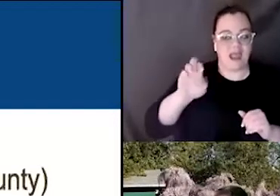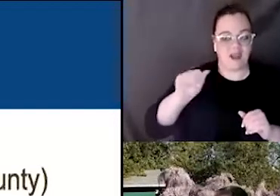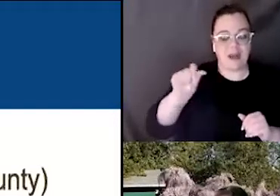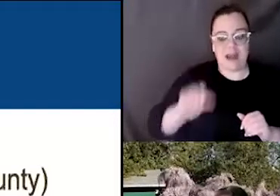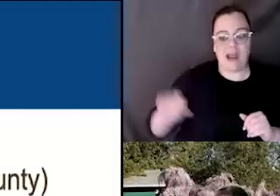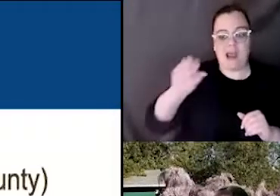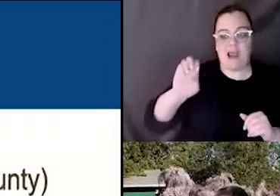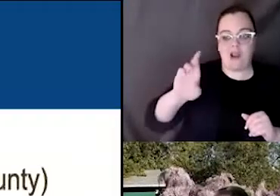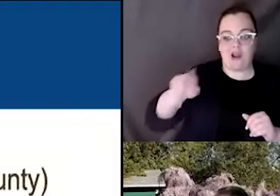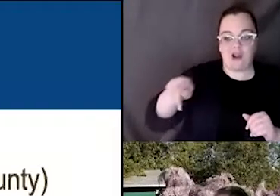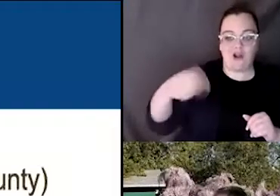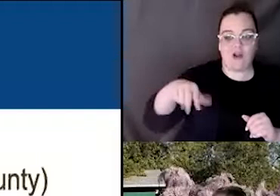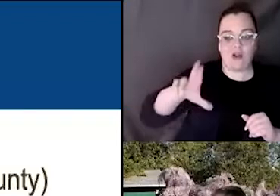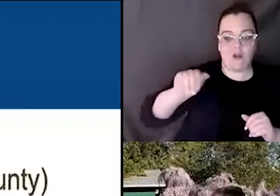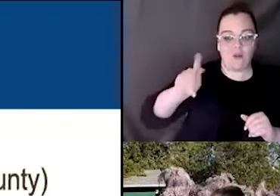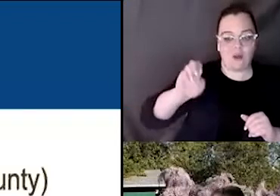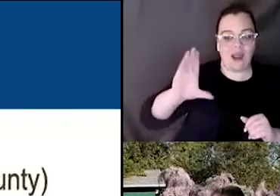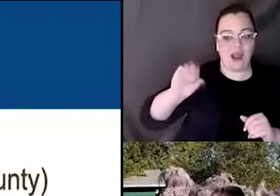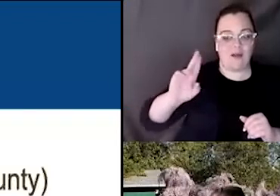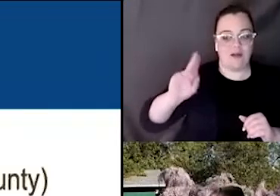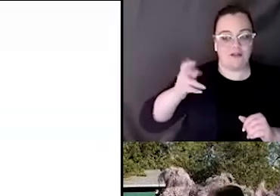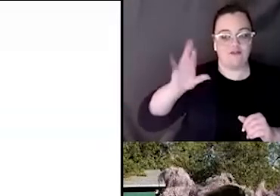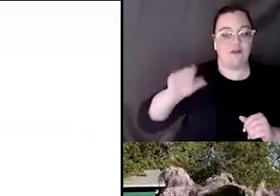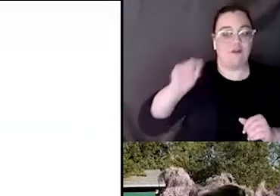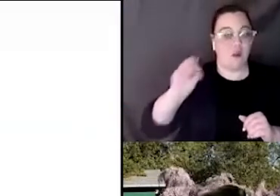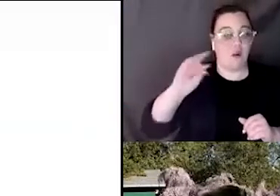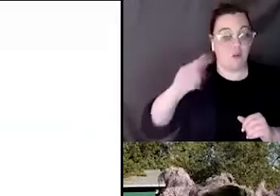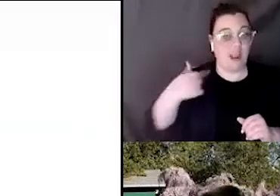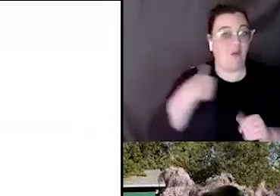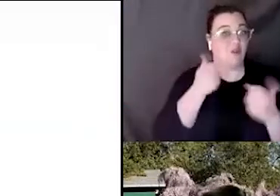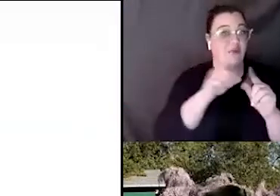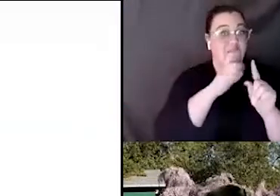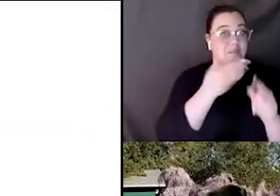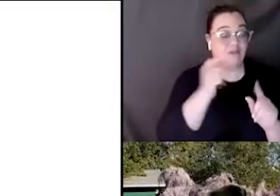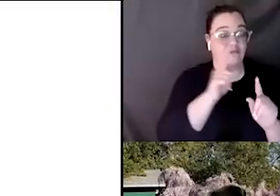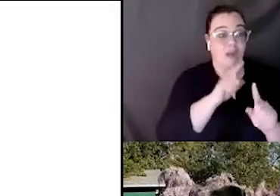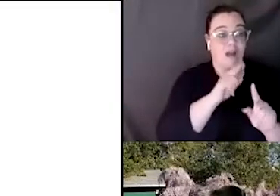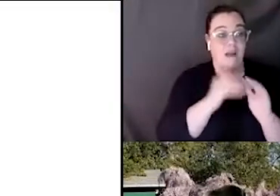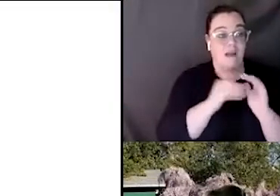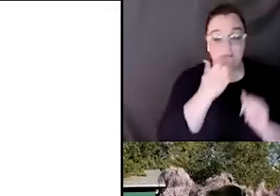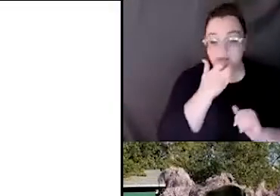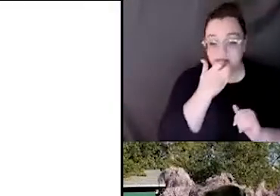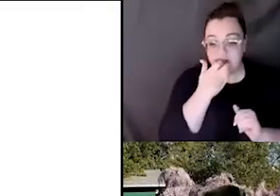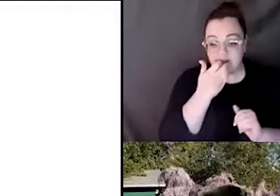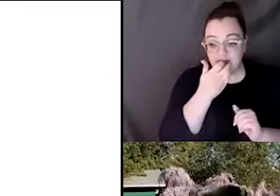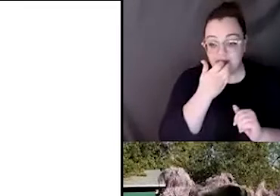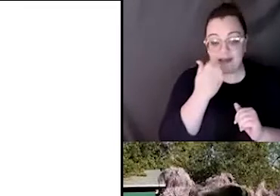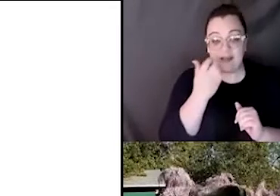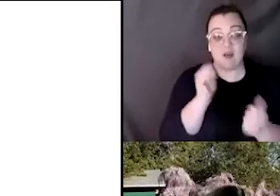bayarea@earthquakecountry.org, and we will do our best to respond very quickly. And with